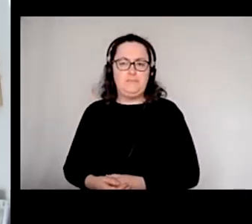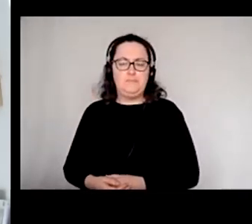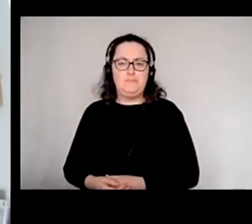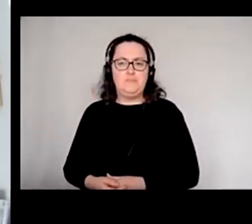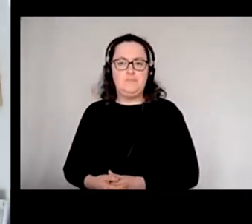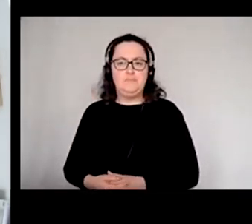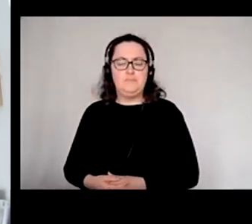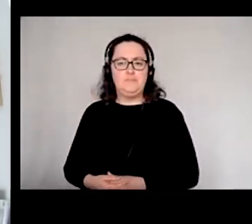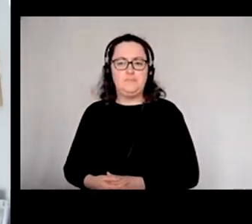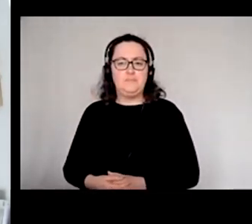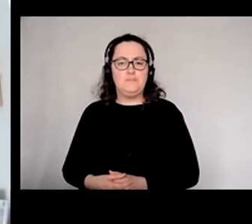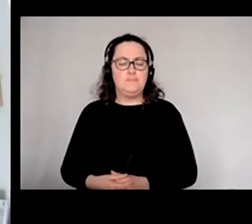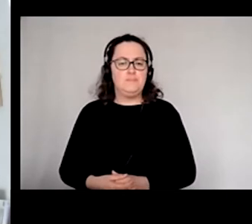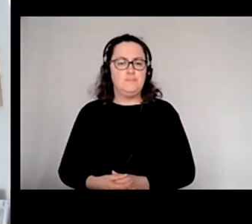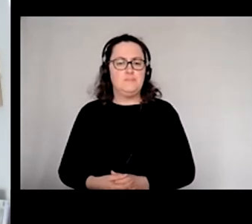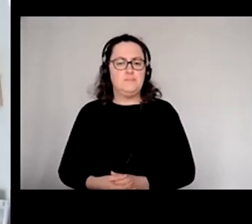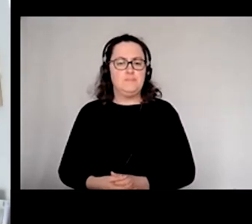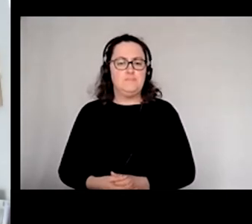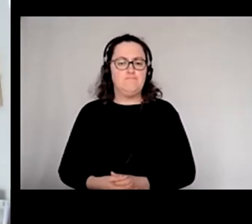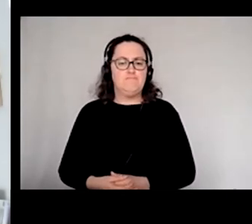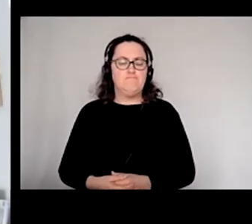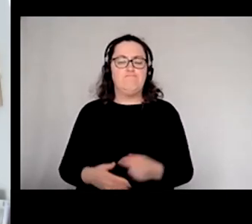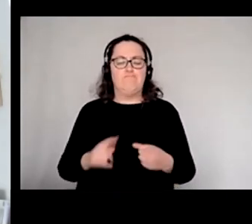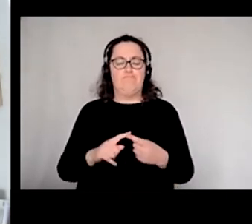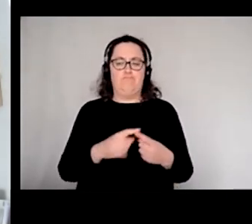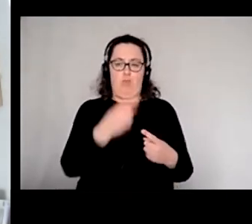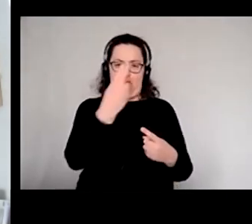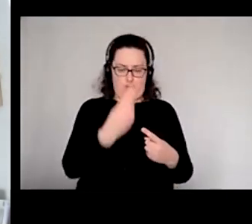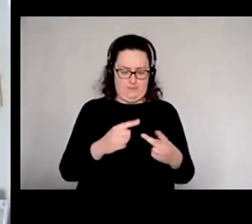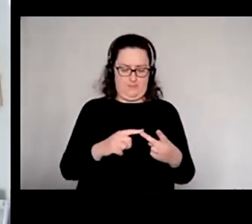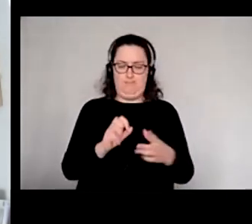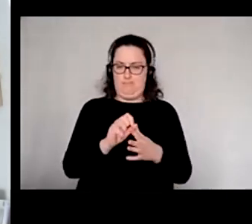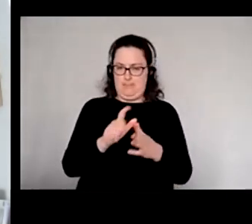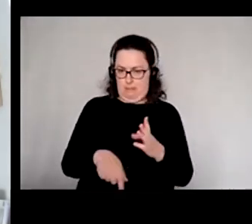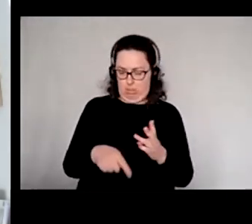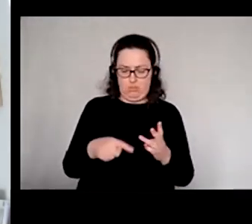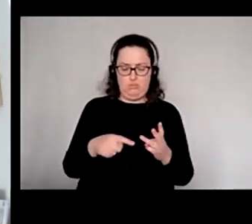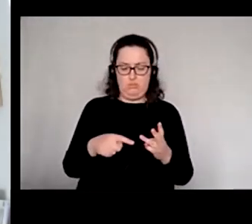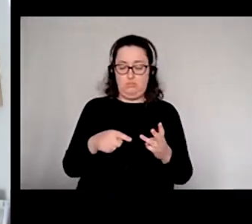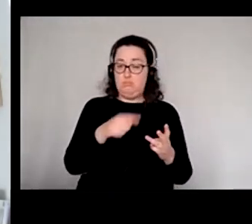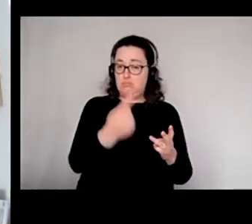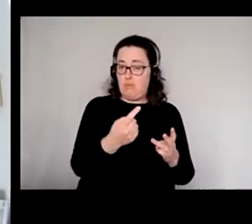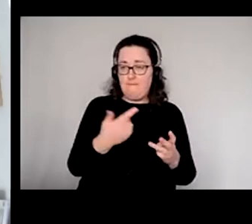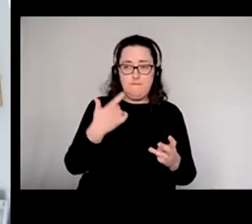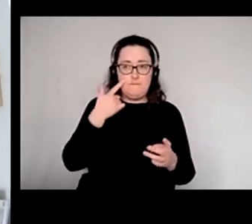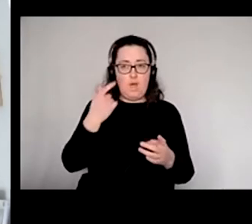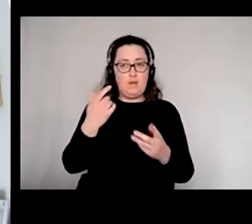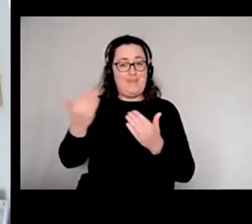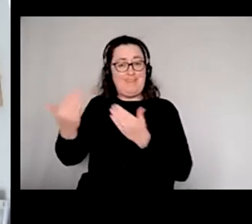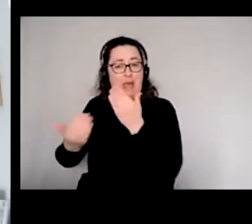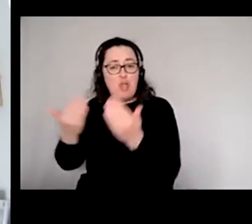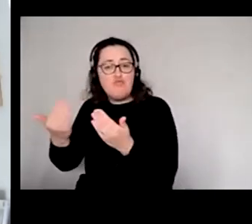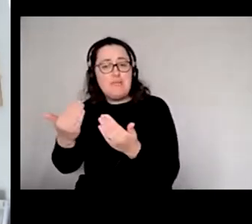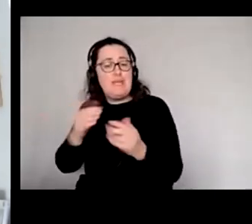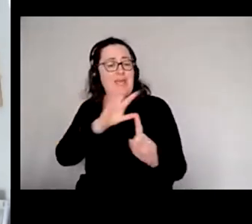talk about, so you're an artist, you're disabled. Have you found that galleries and institutions expect your work